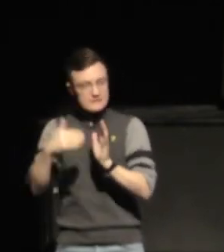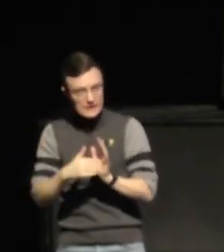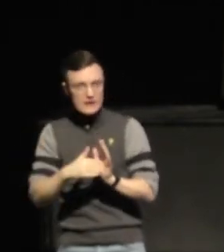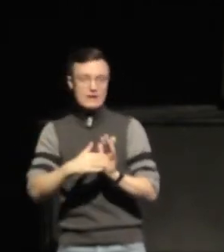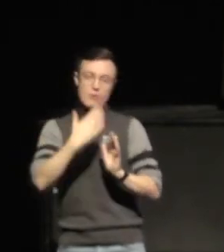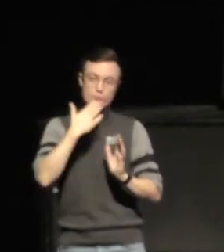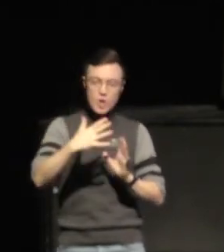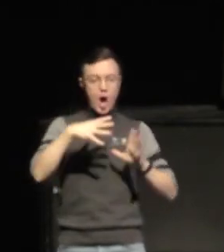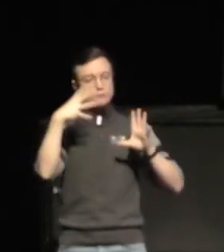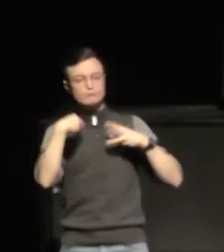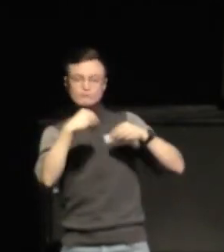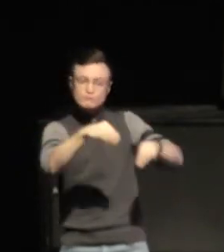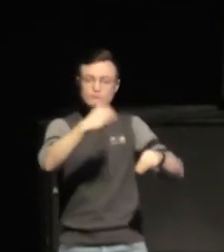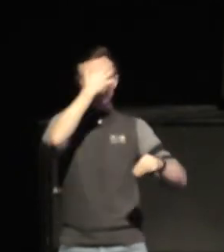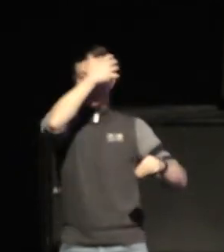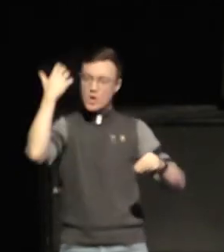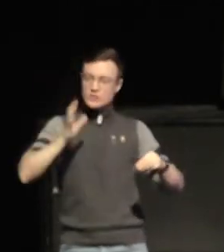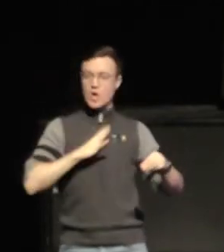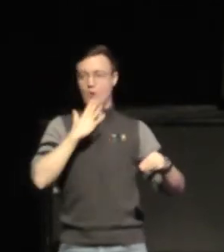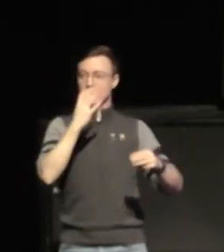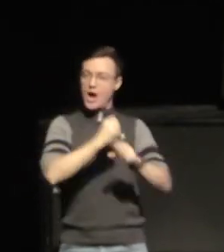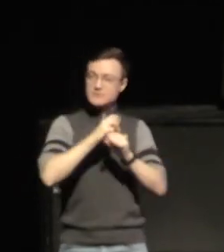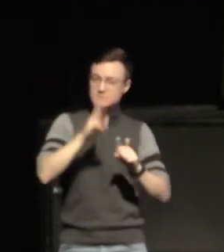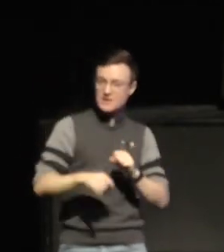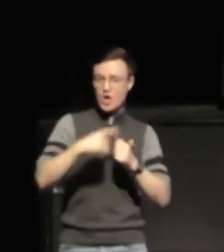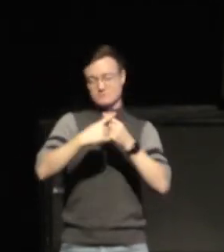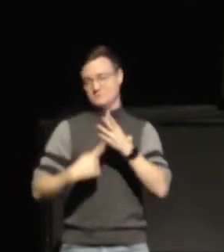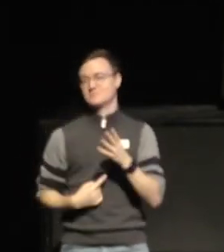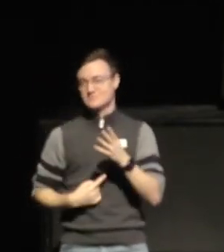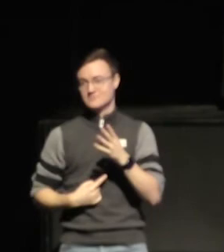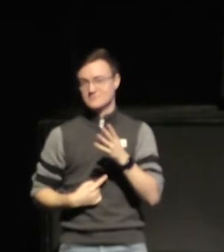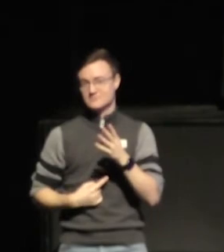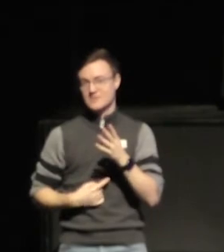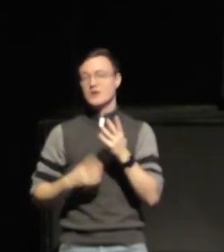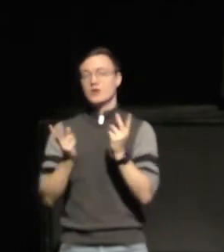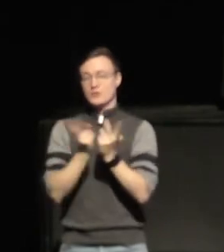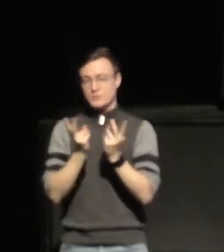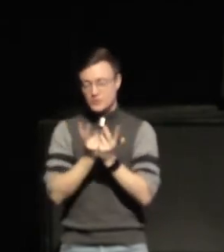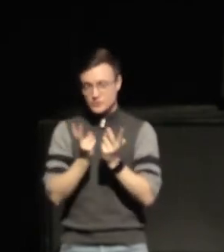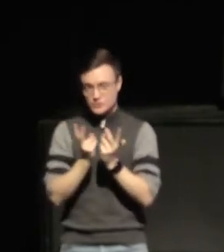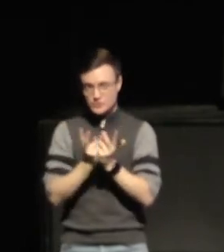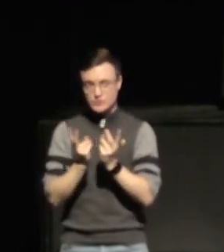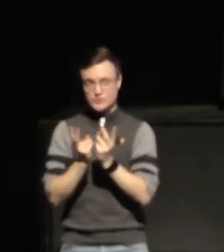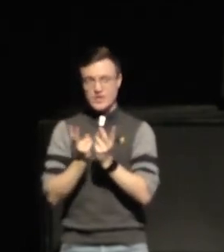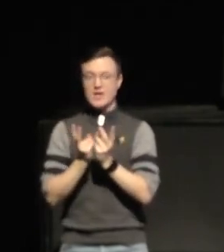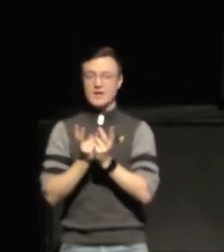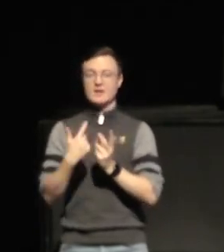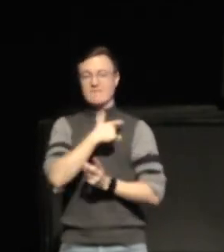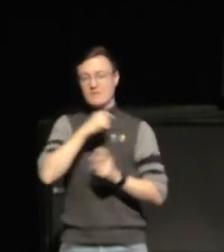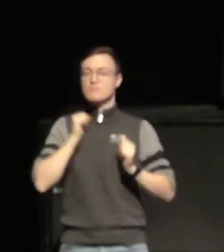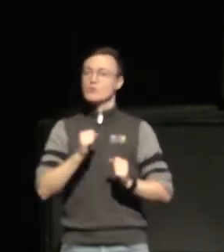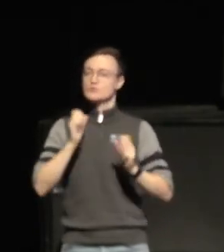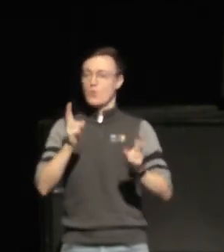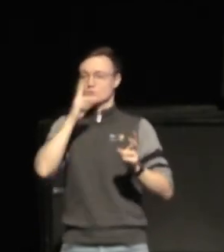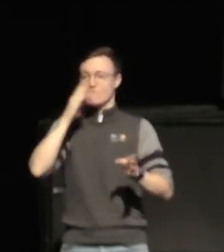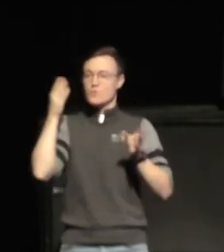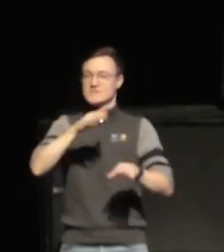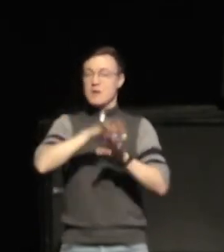production, but also for the environmental consequences, looking at how we can better hold corporations to